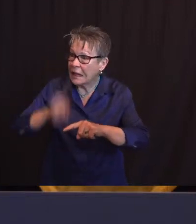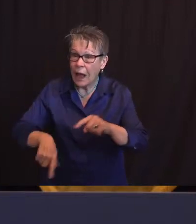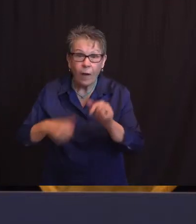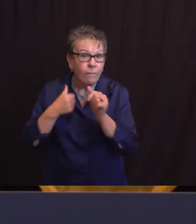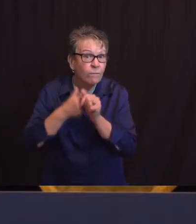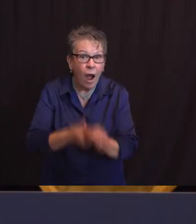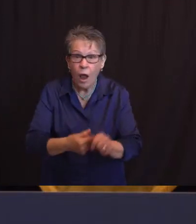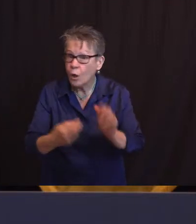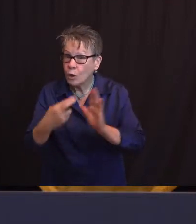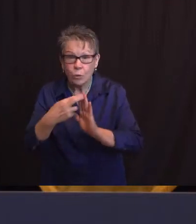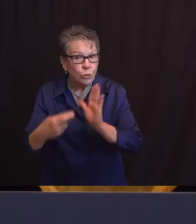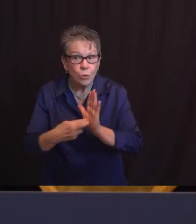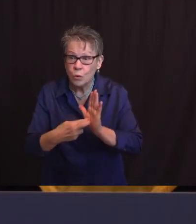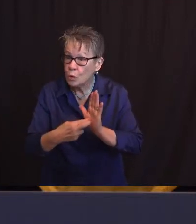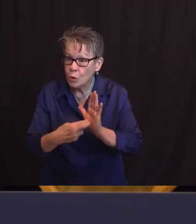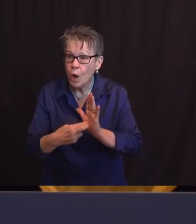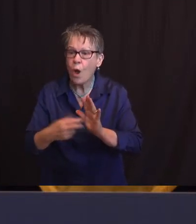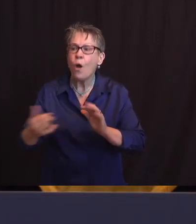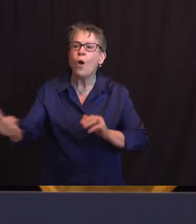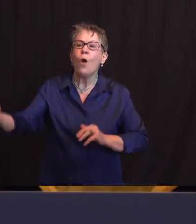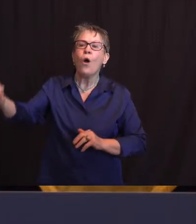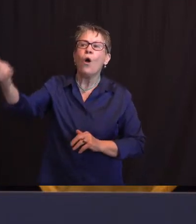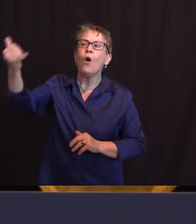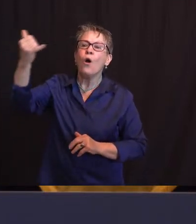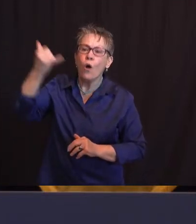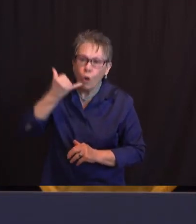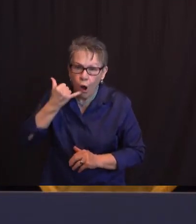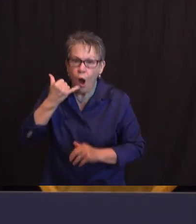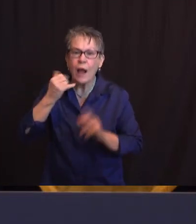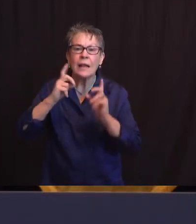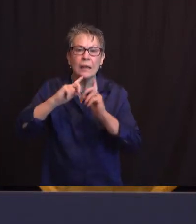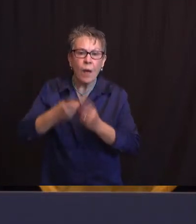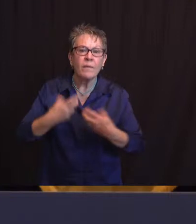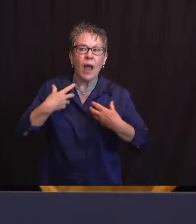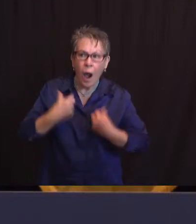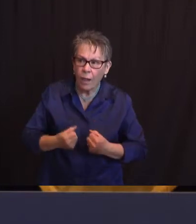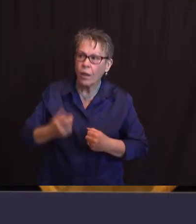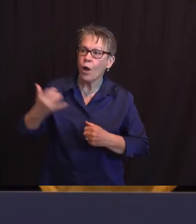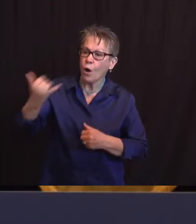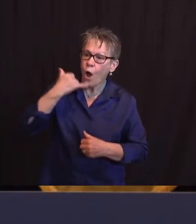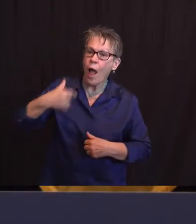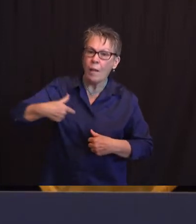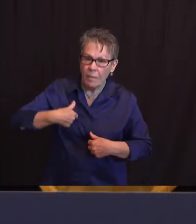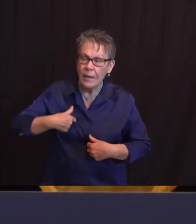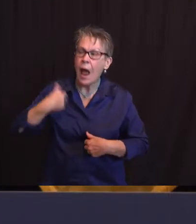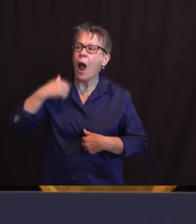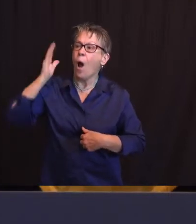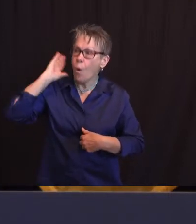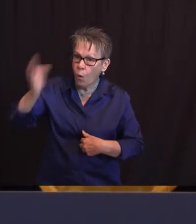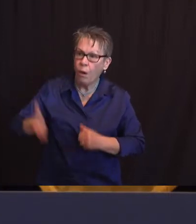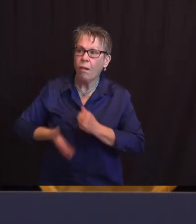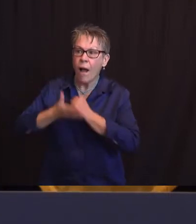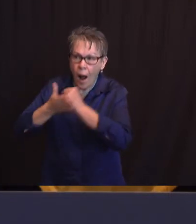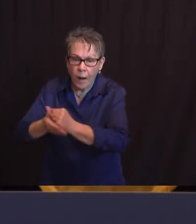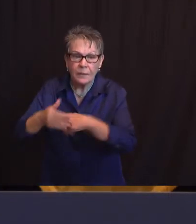abide by the directives, call me, call us, and we will help you find a safe solution. And that